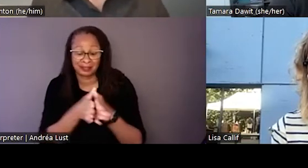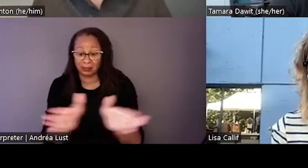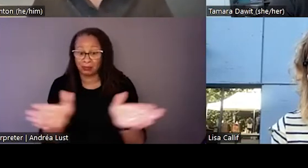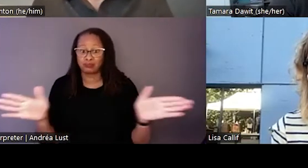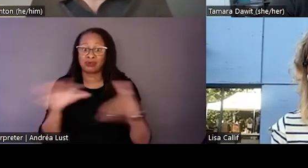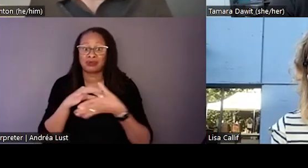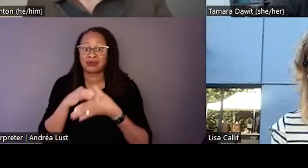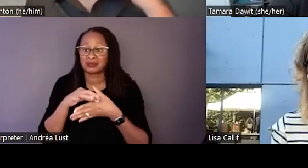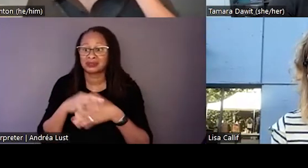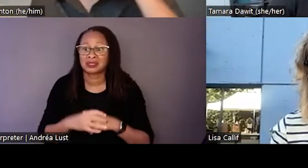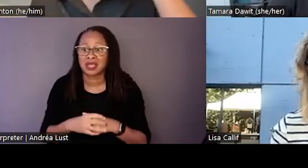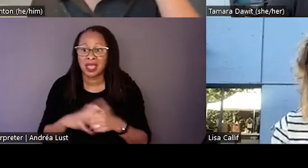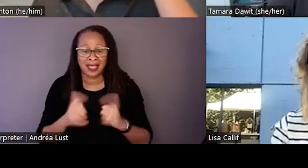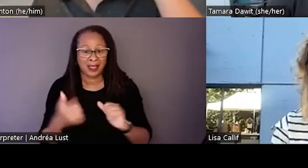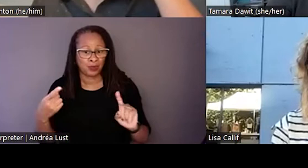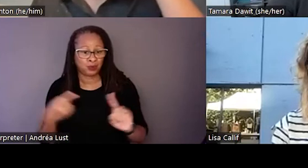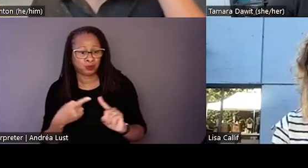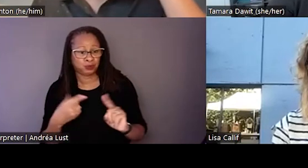that how to